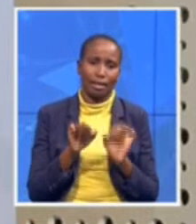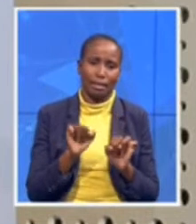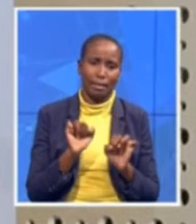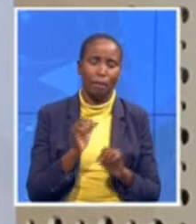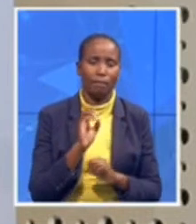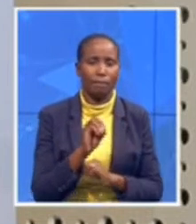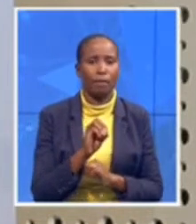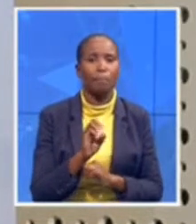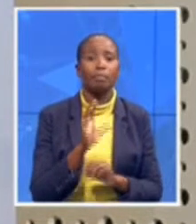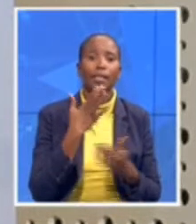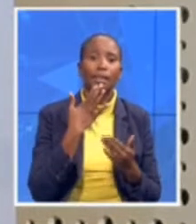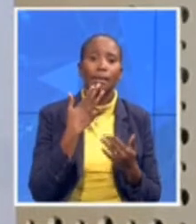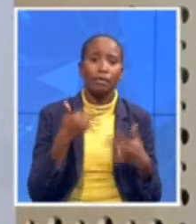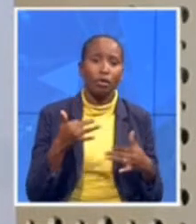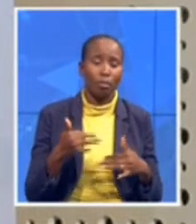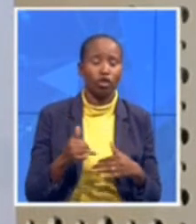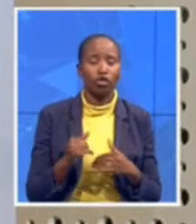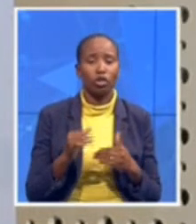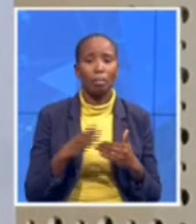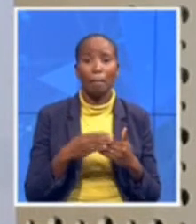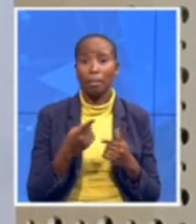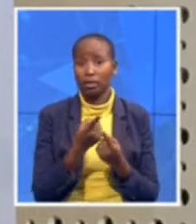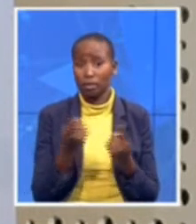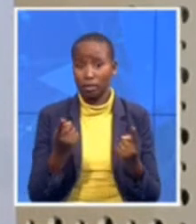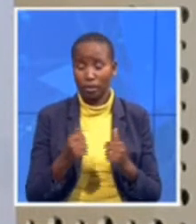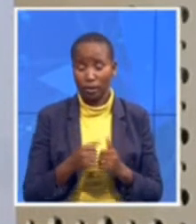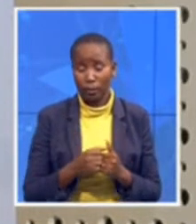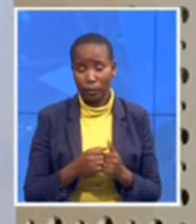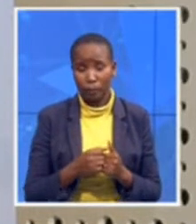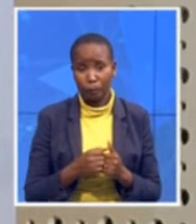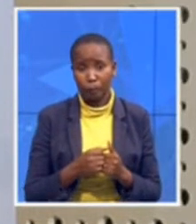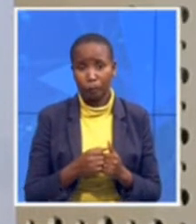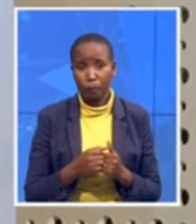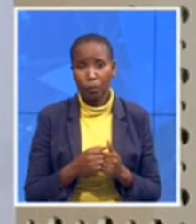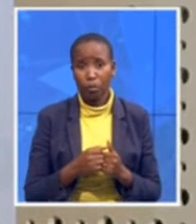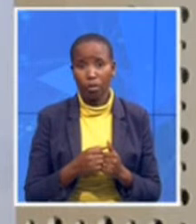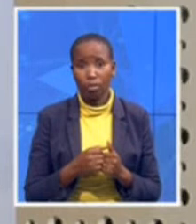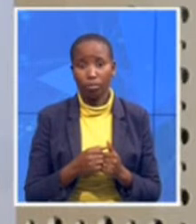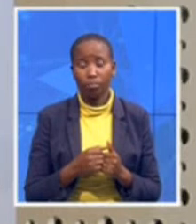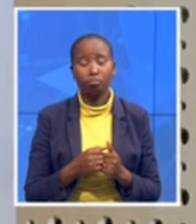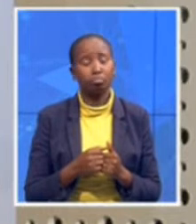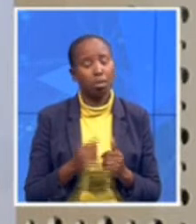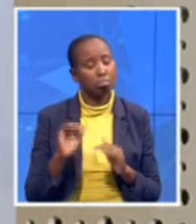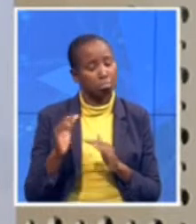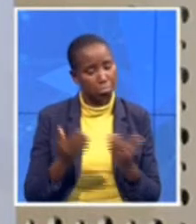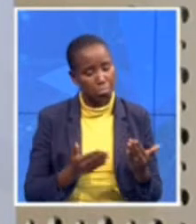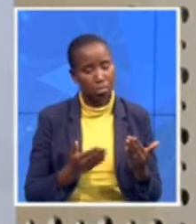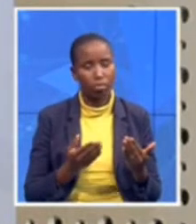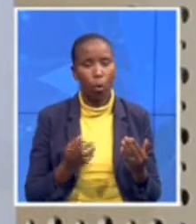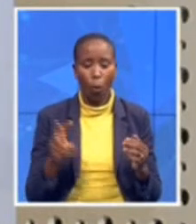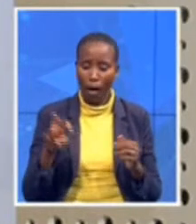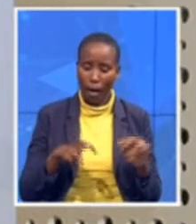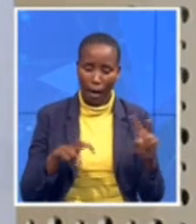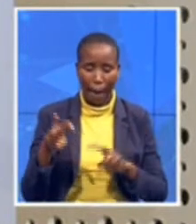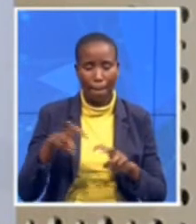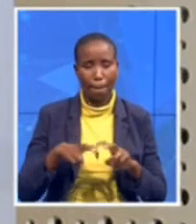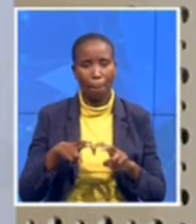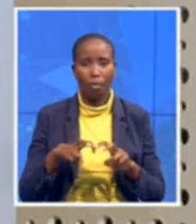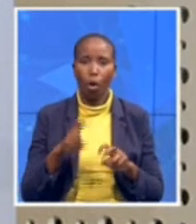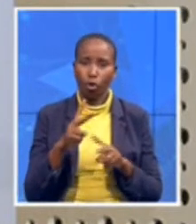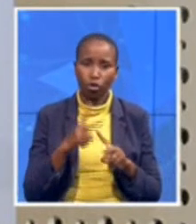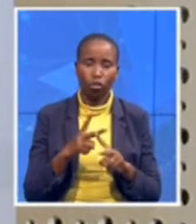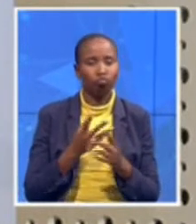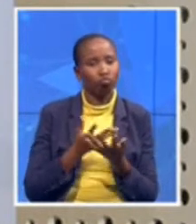Fourth Estate, from gracing our occasion and coming to interact with us as we